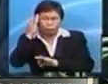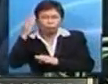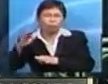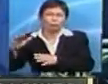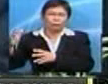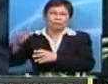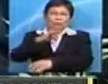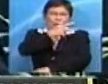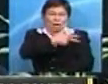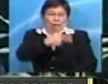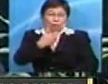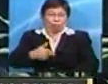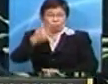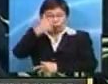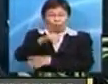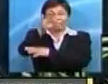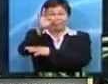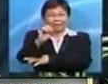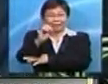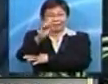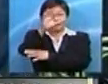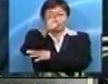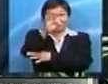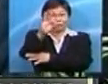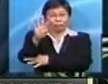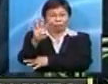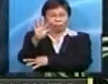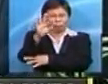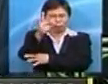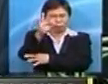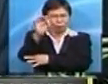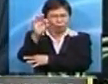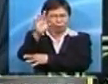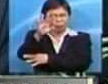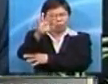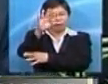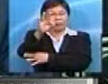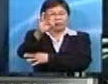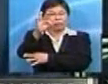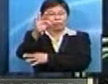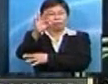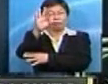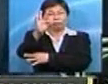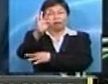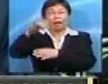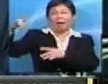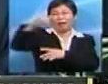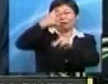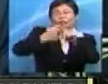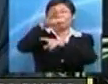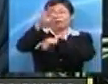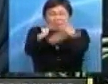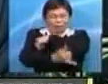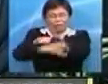given clearance for 94 sorties by aircraft from 9 different countries